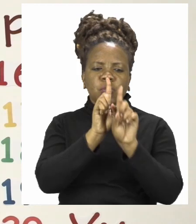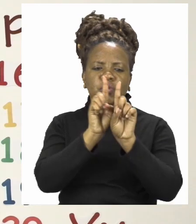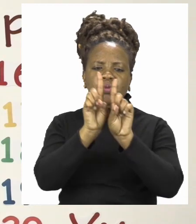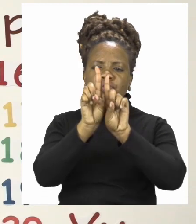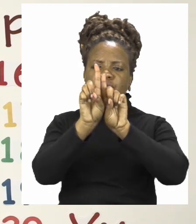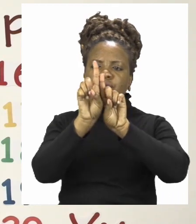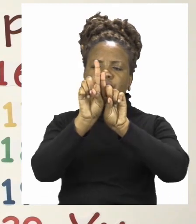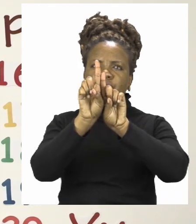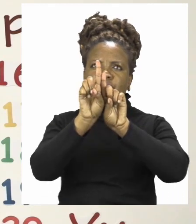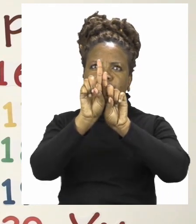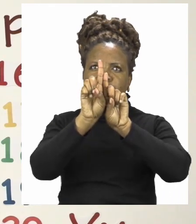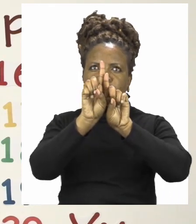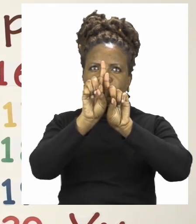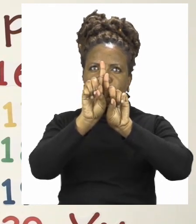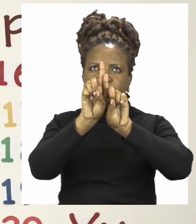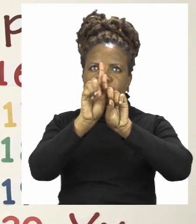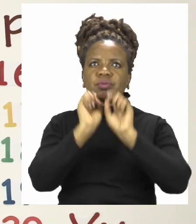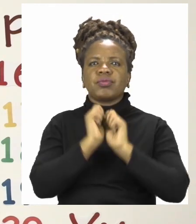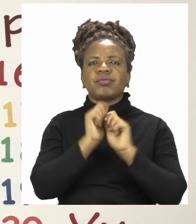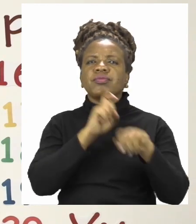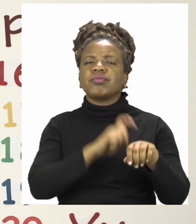be?